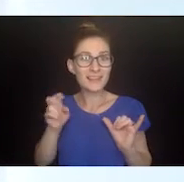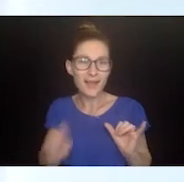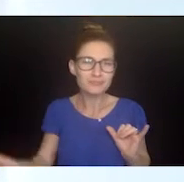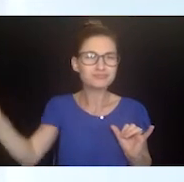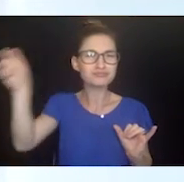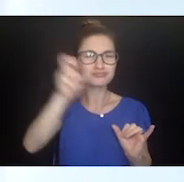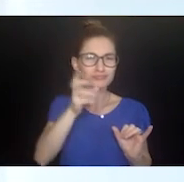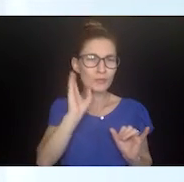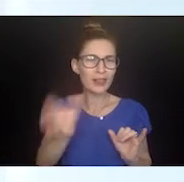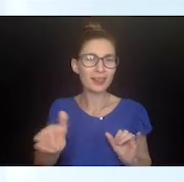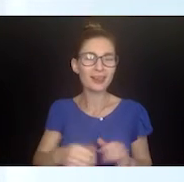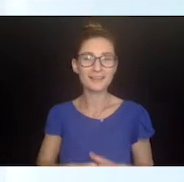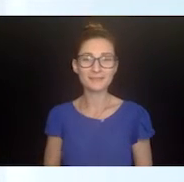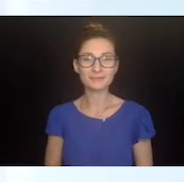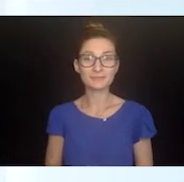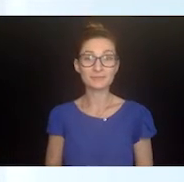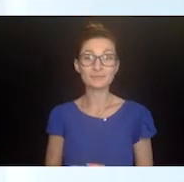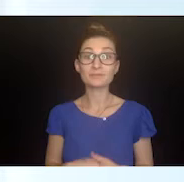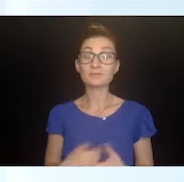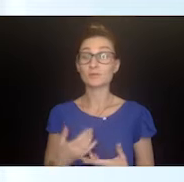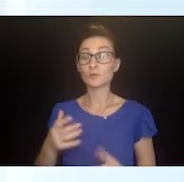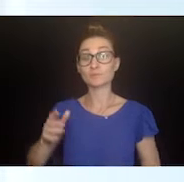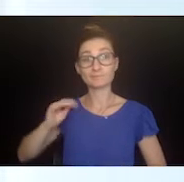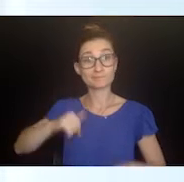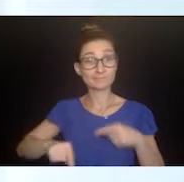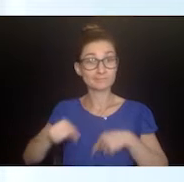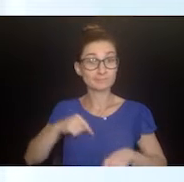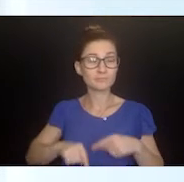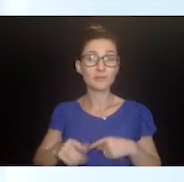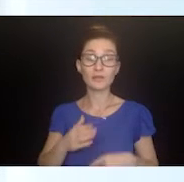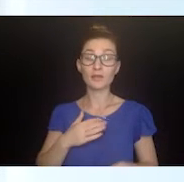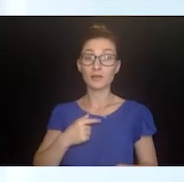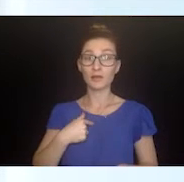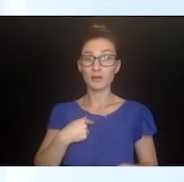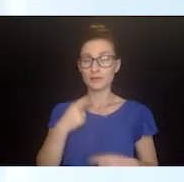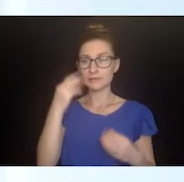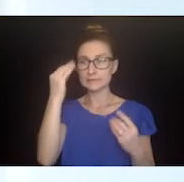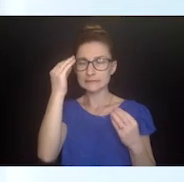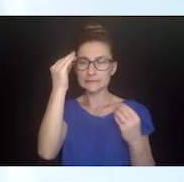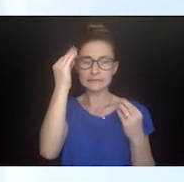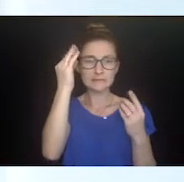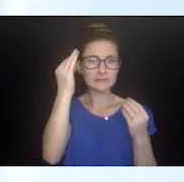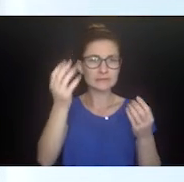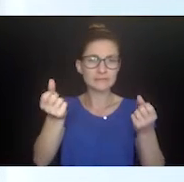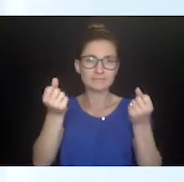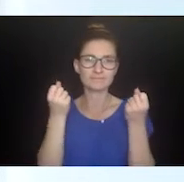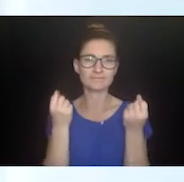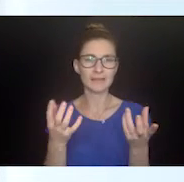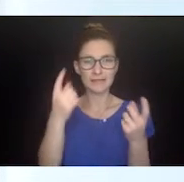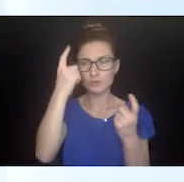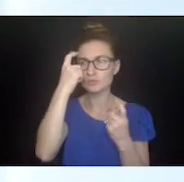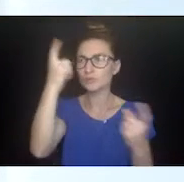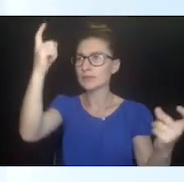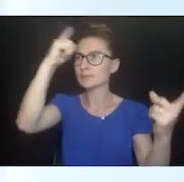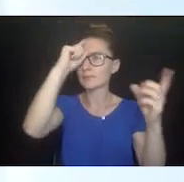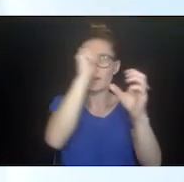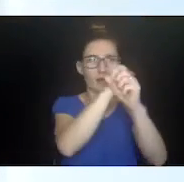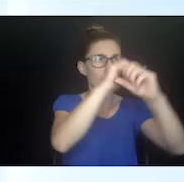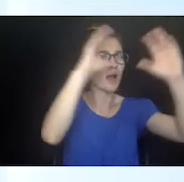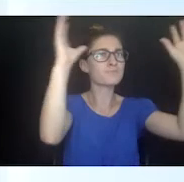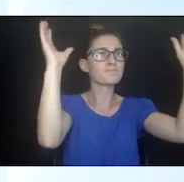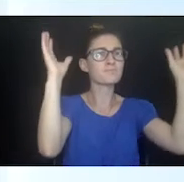So there I was, my mind going round and round and round about all these dreams that I'd